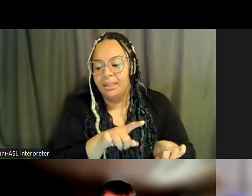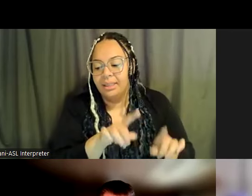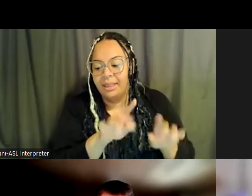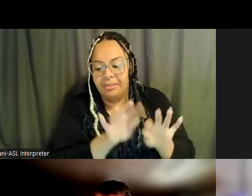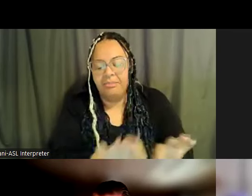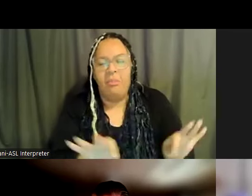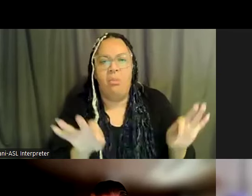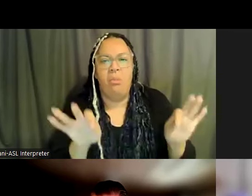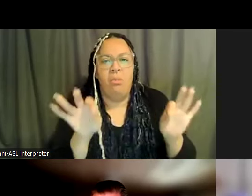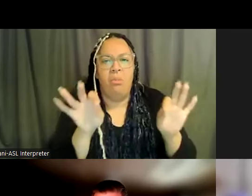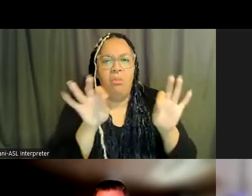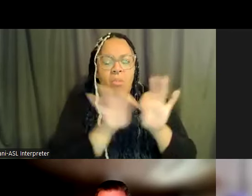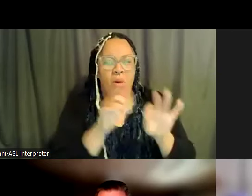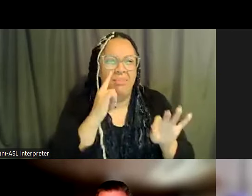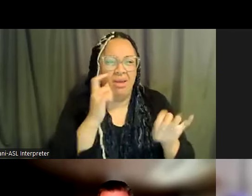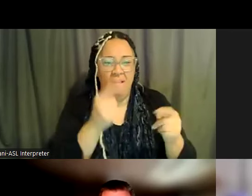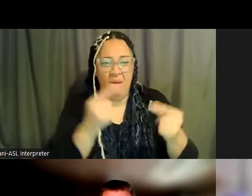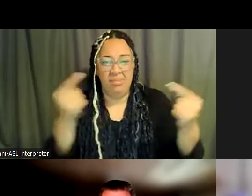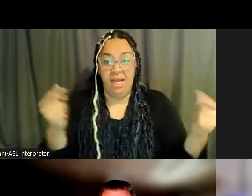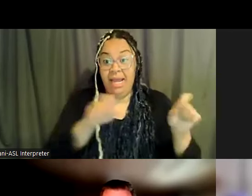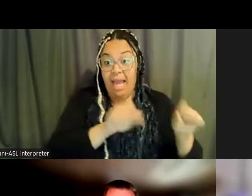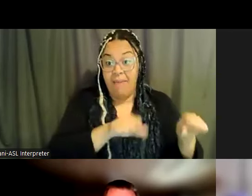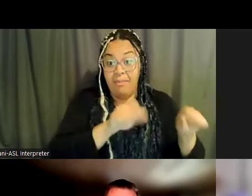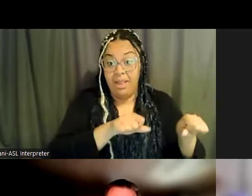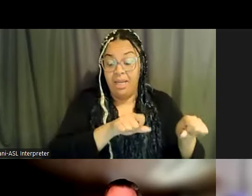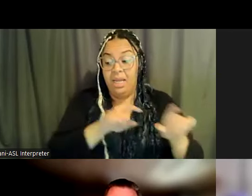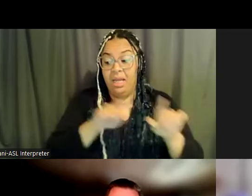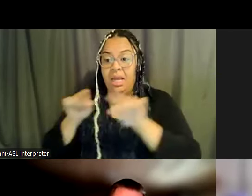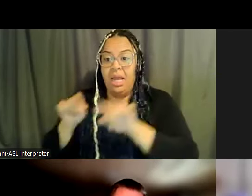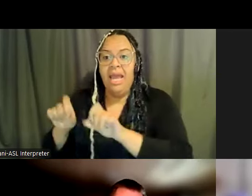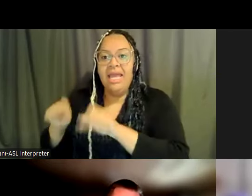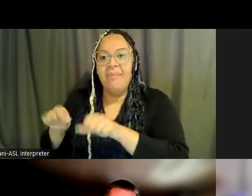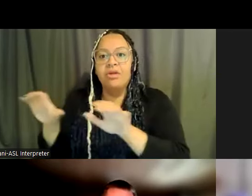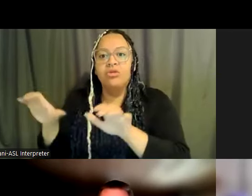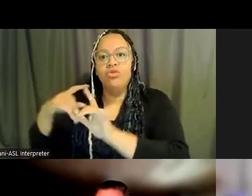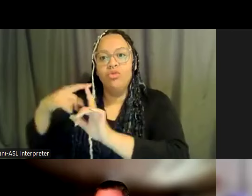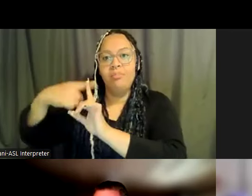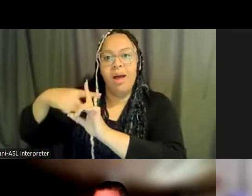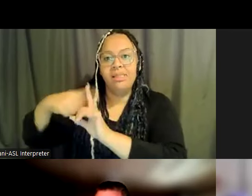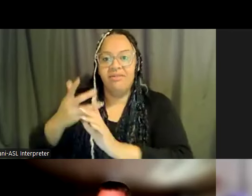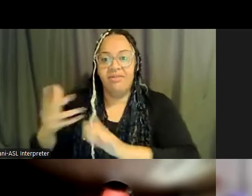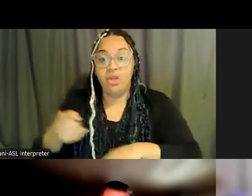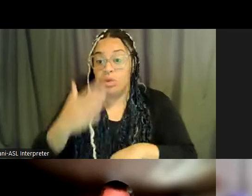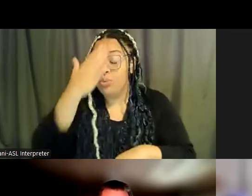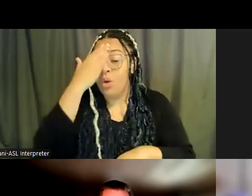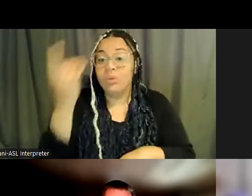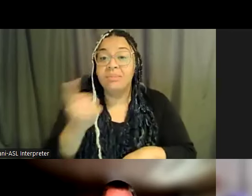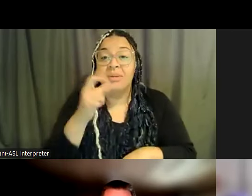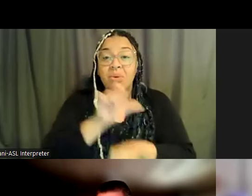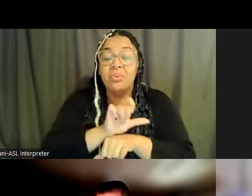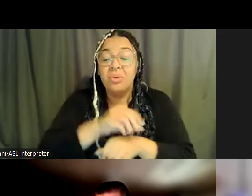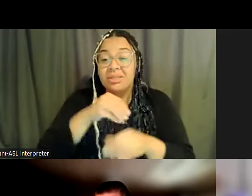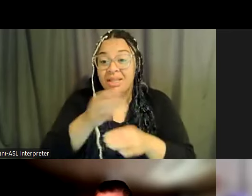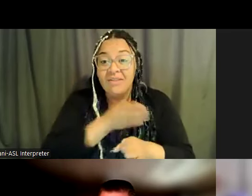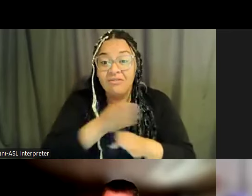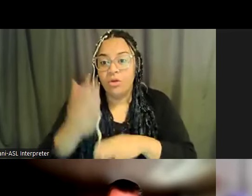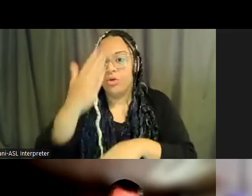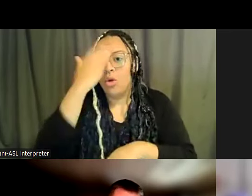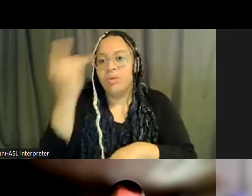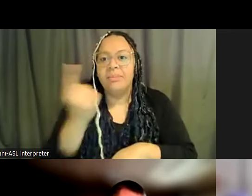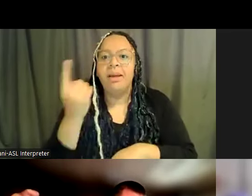important, because on the opposite side of capability, there's capability to do positive things. You know somebody who works in a field, you know somebody who's an astronaut or